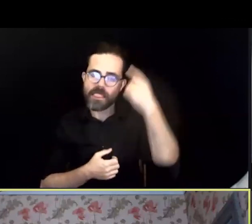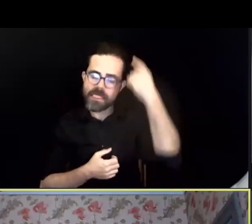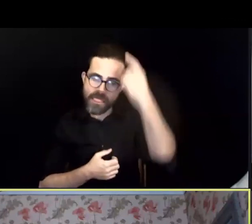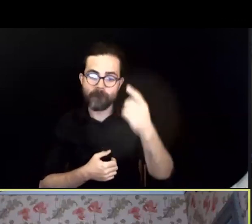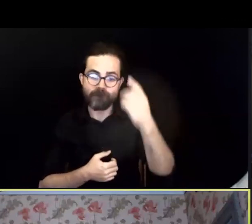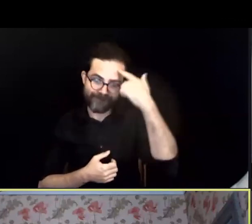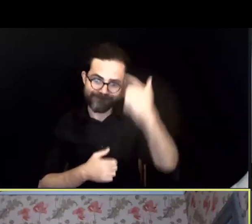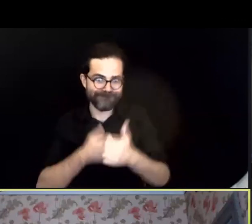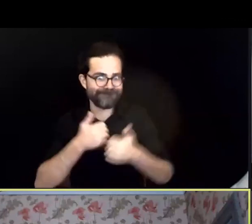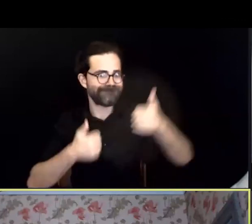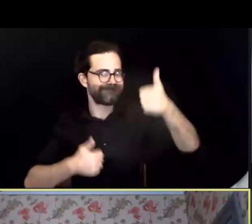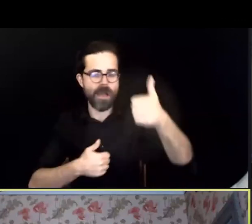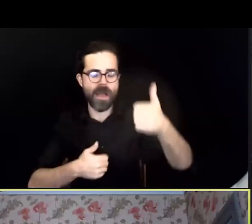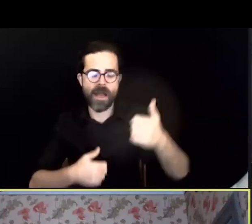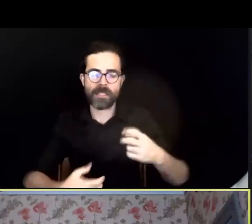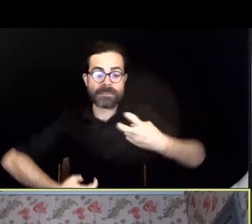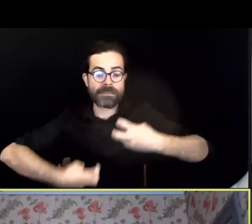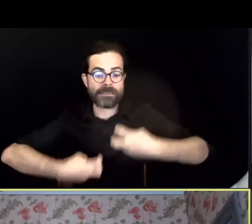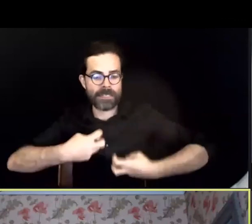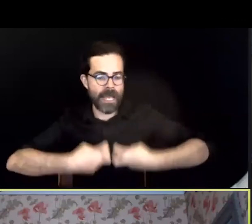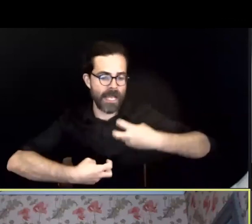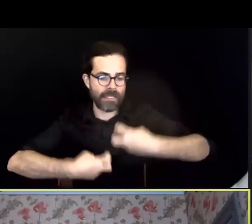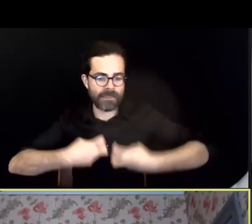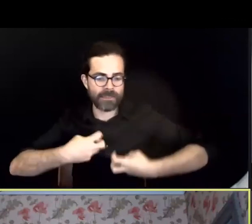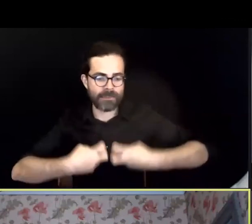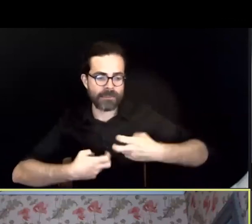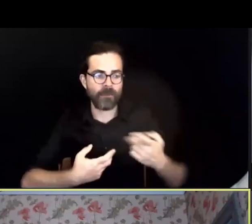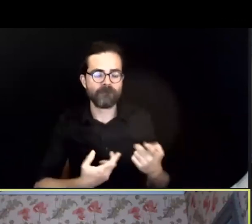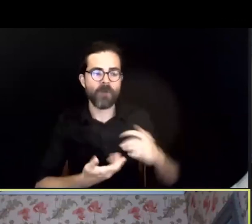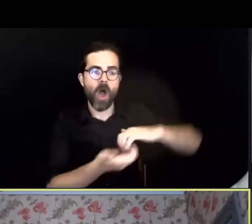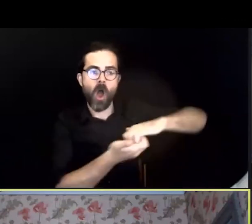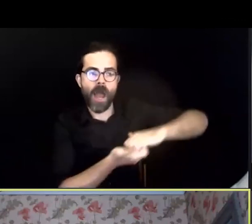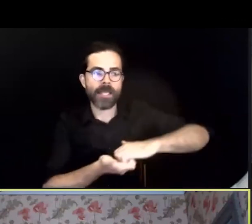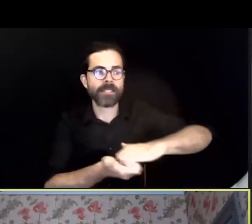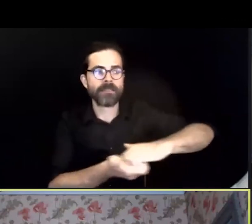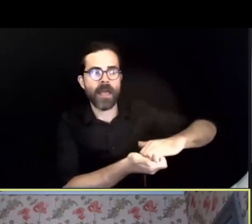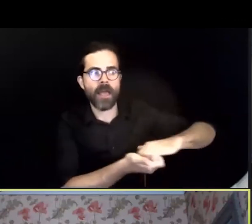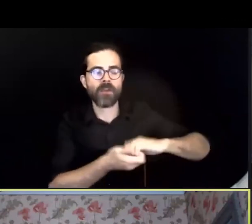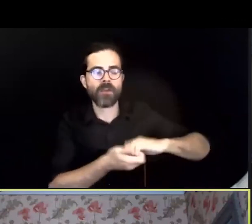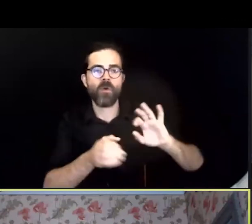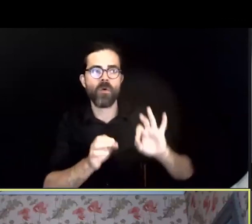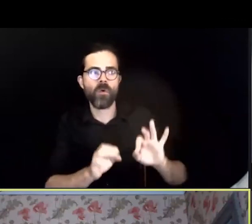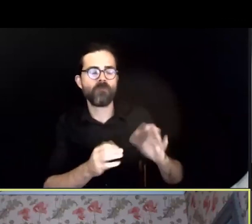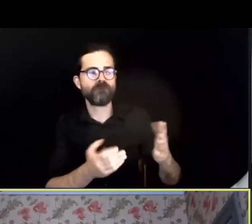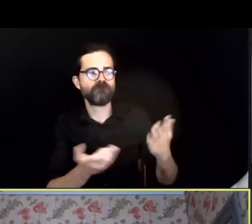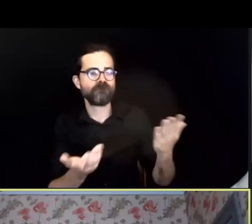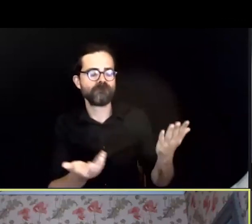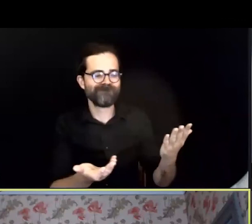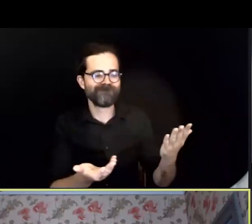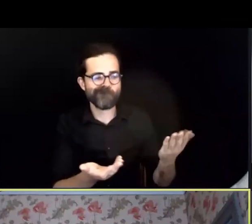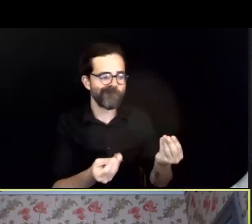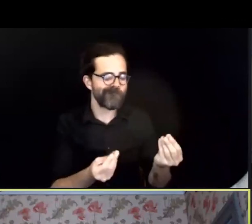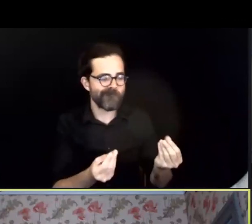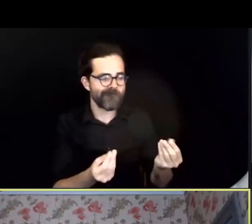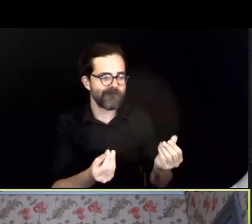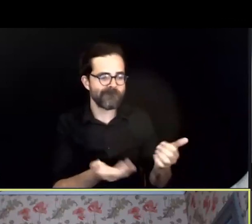organization or party that will handle the support for the people who need the support. So the people who need